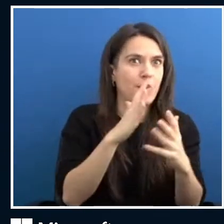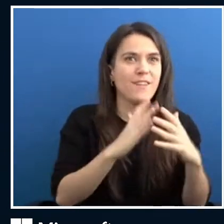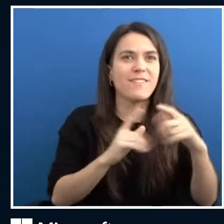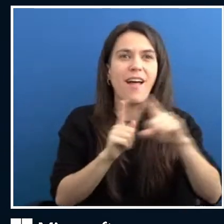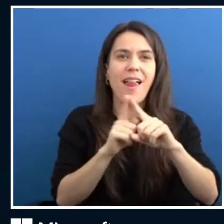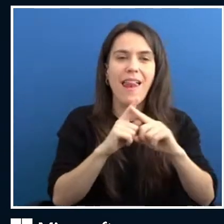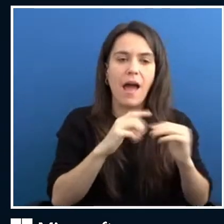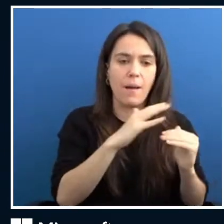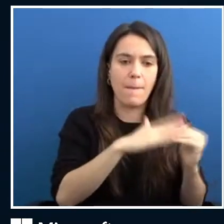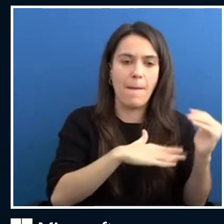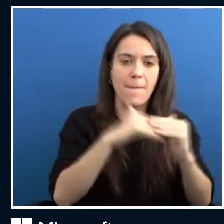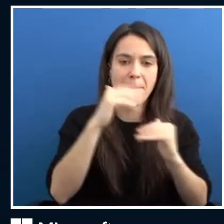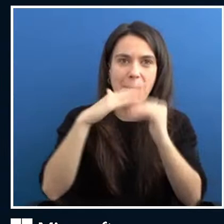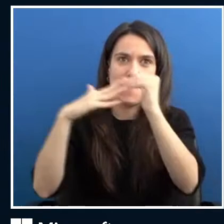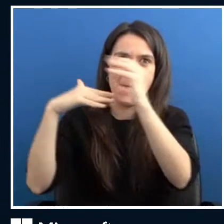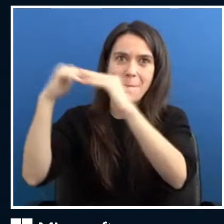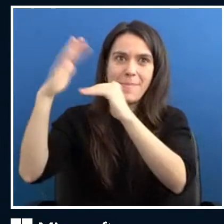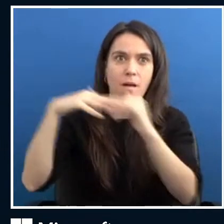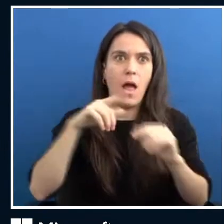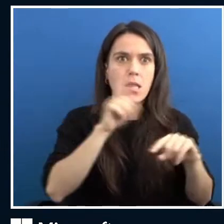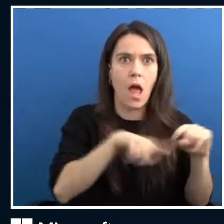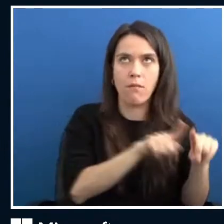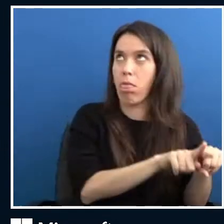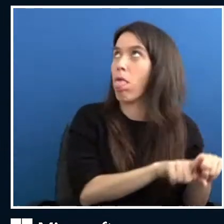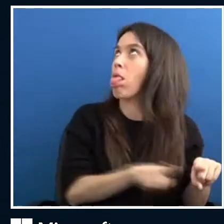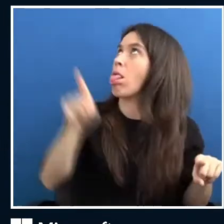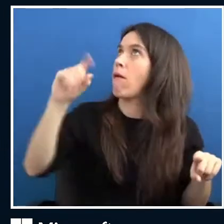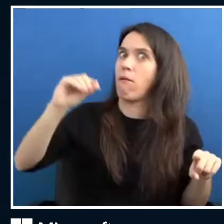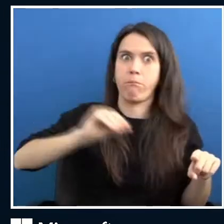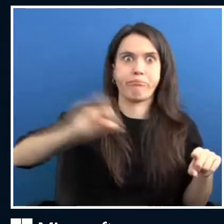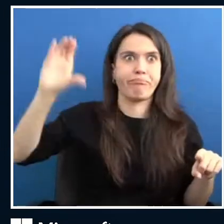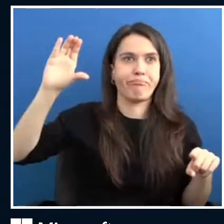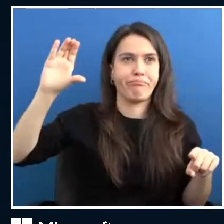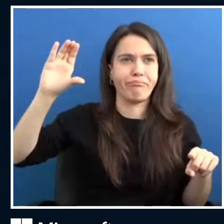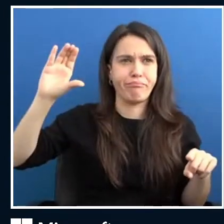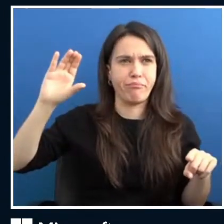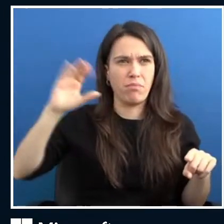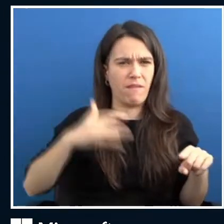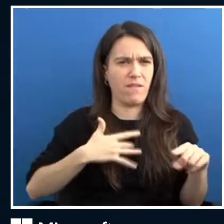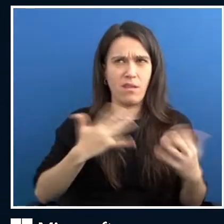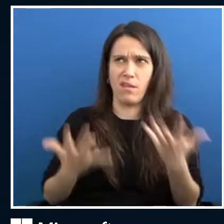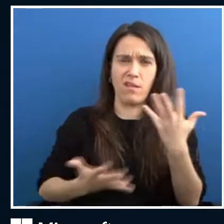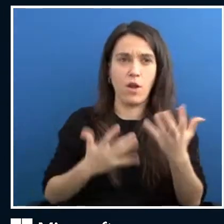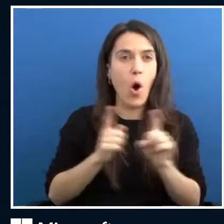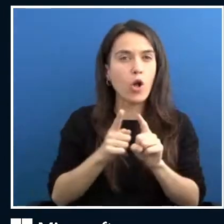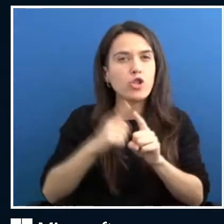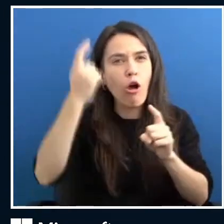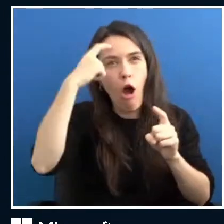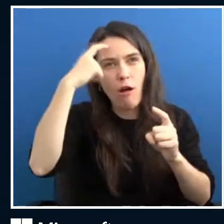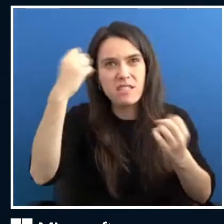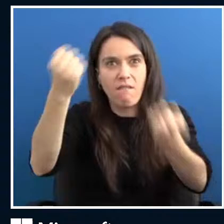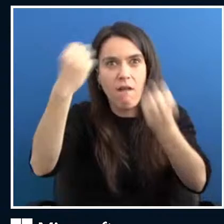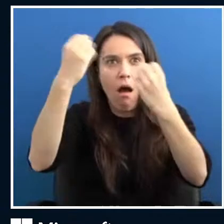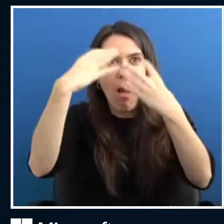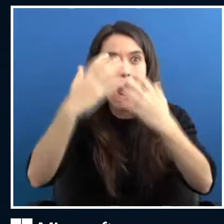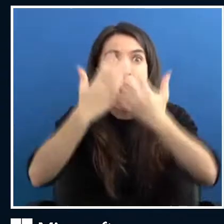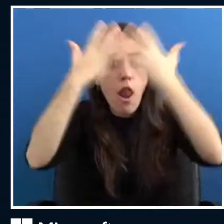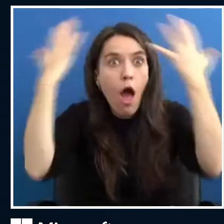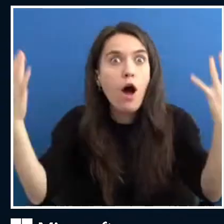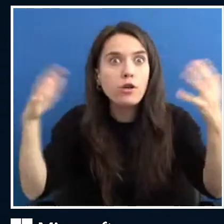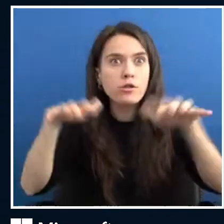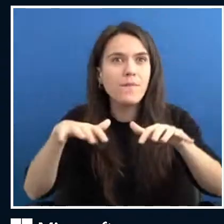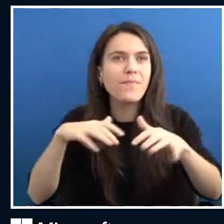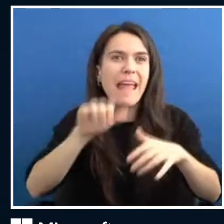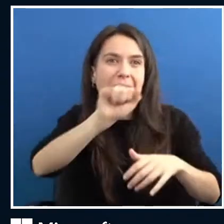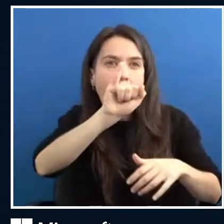people at that. And then there is cognitive overload, meaning that you're introducing too many new things in a very short time. And the classic AI is that